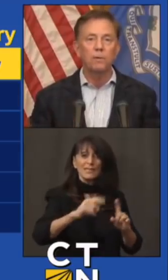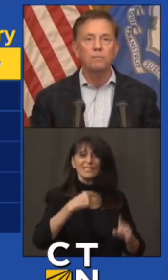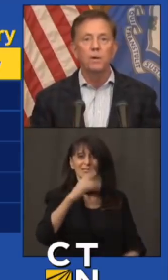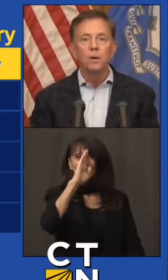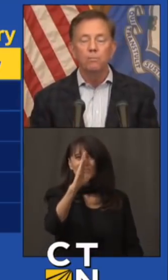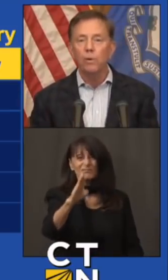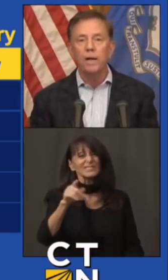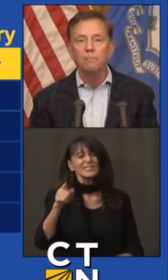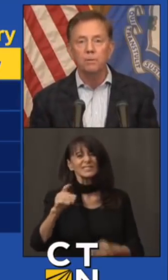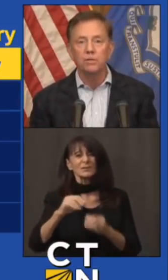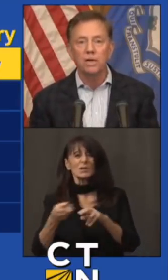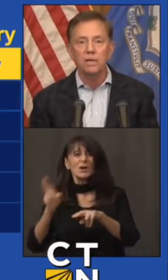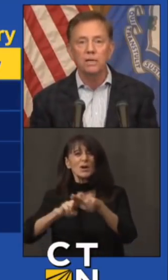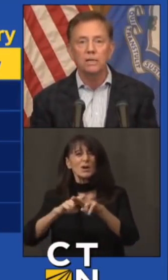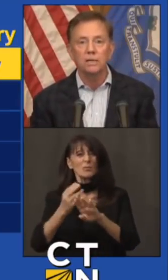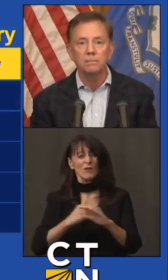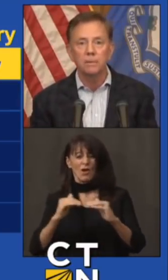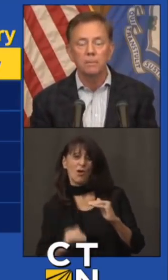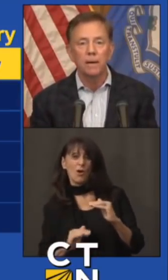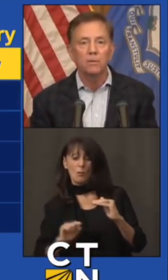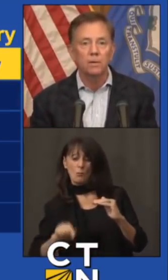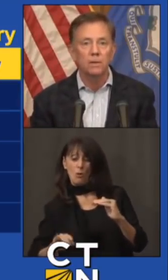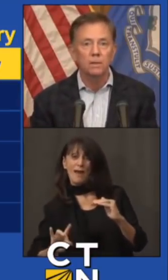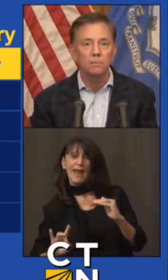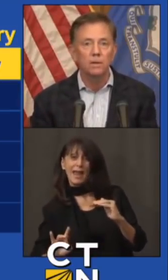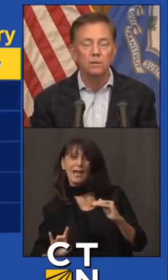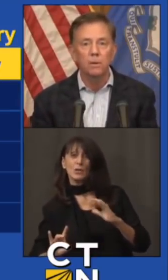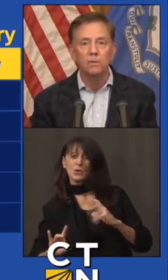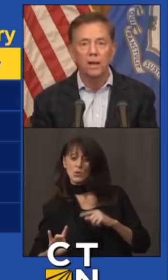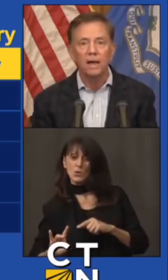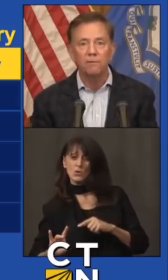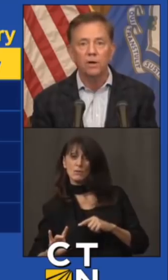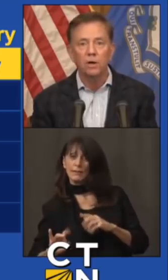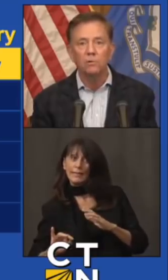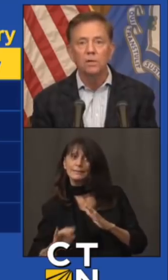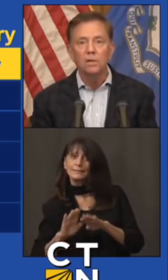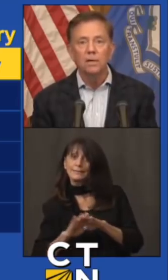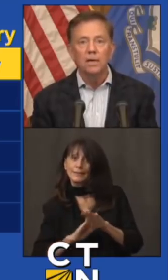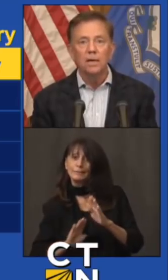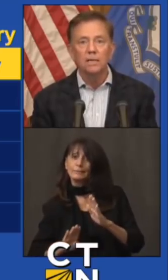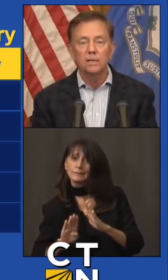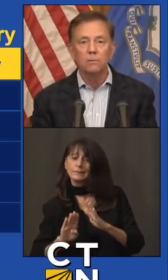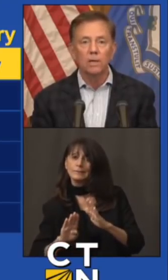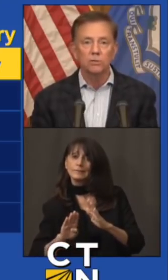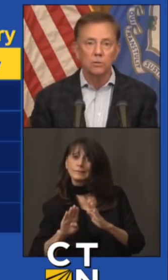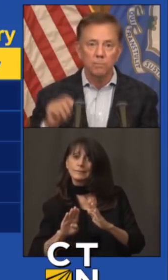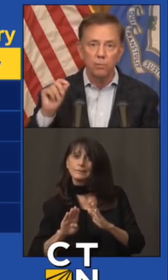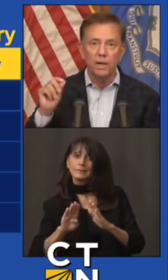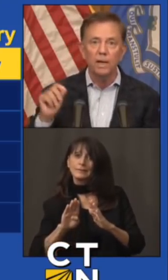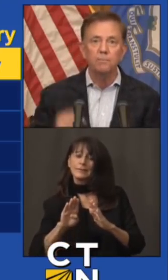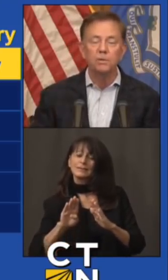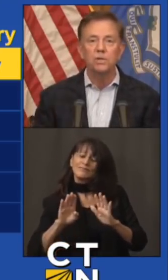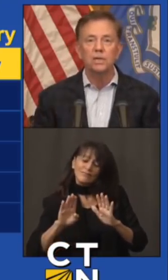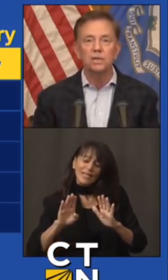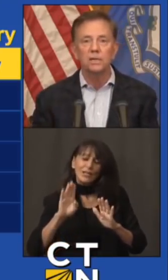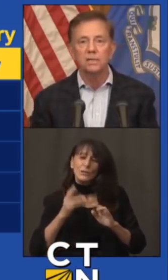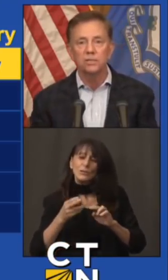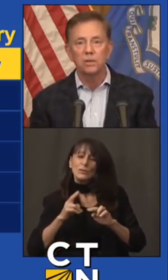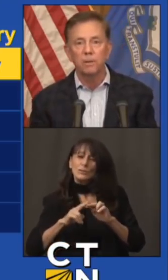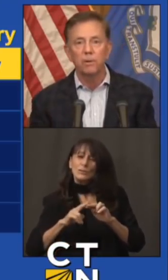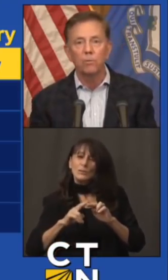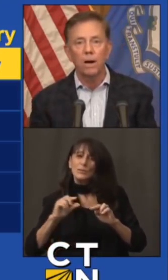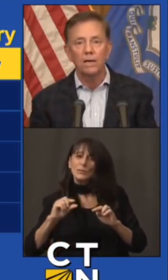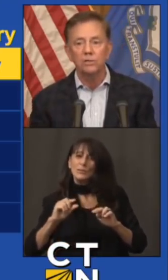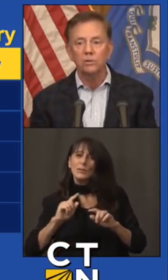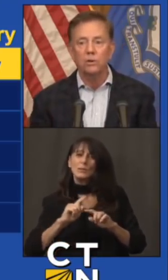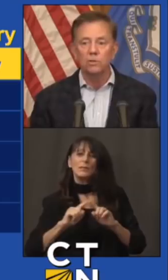up from 0.8% about a month and a half ago. And while it's only 0.8%, it's